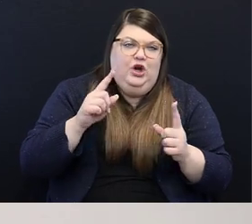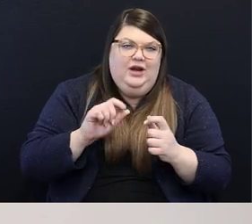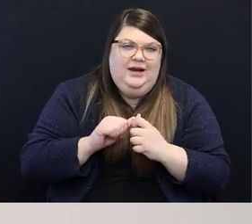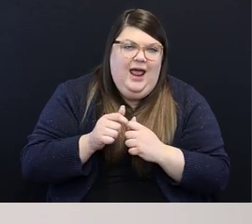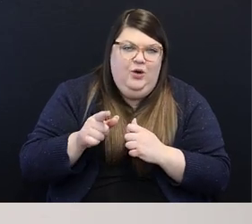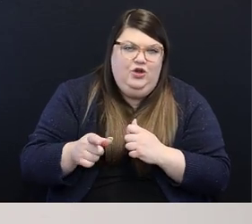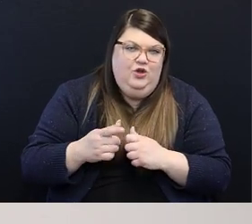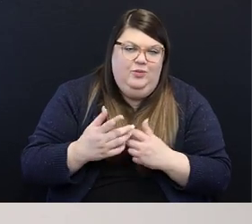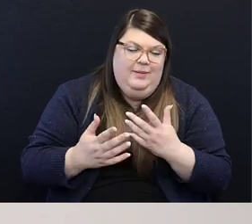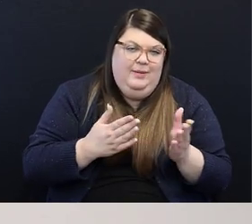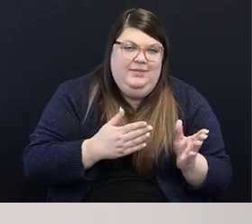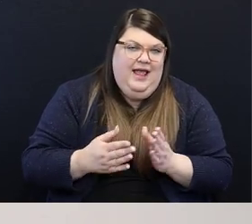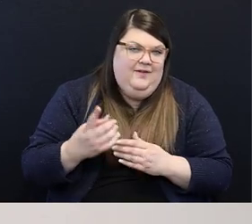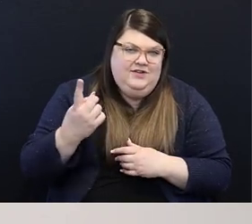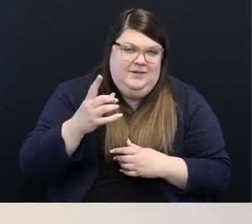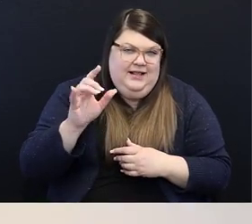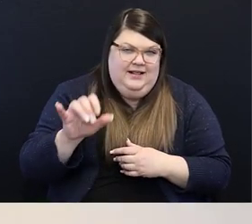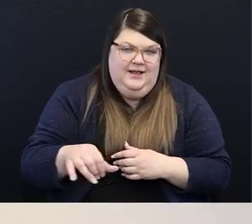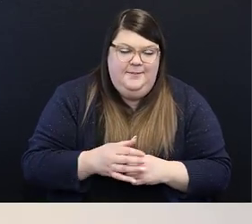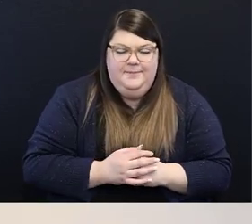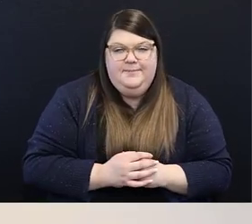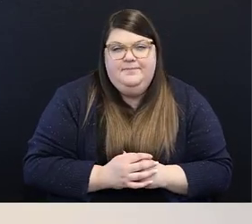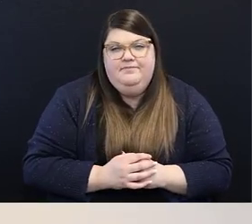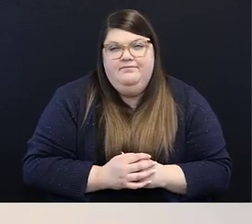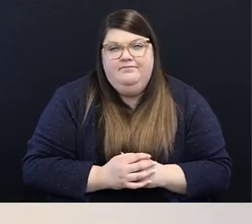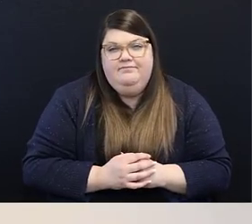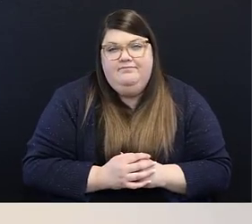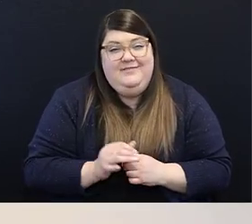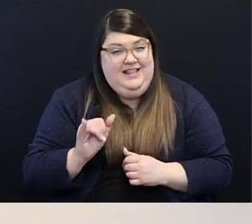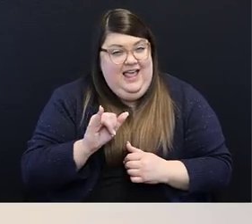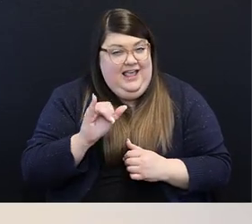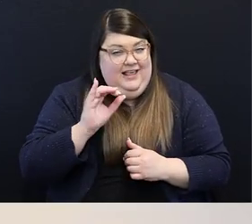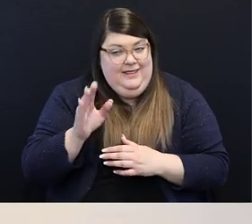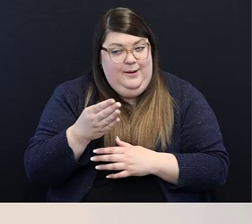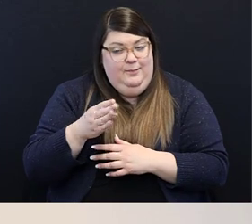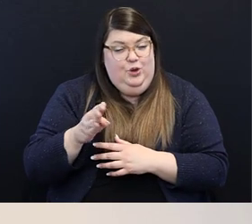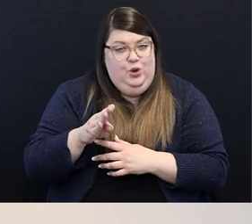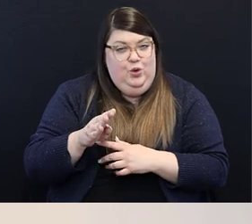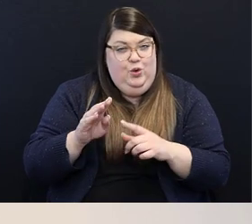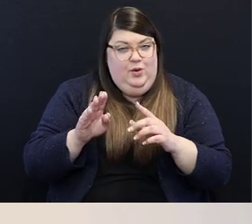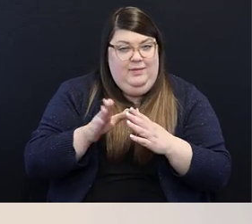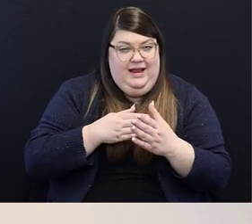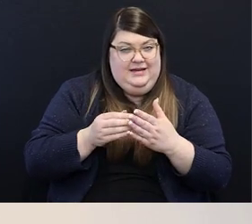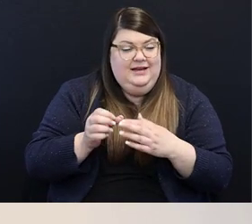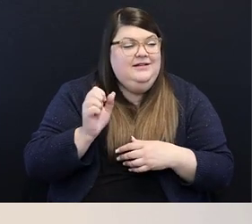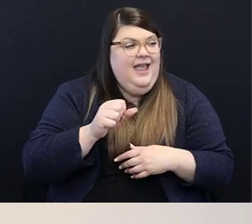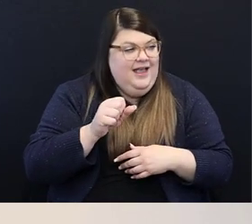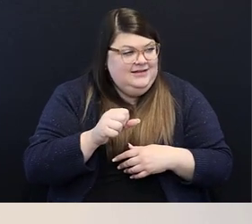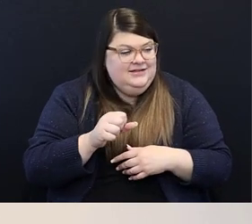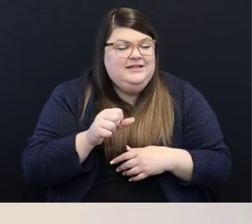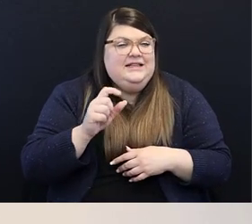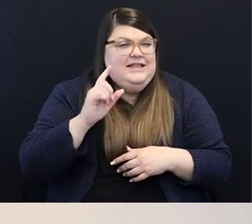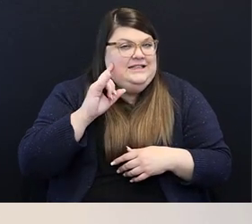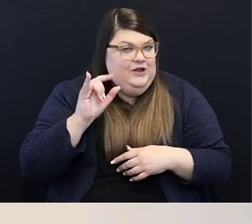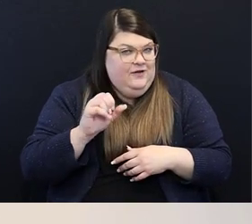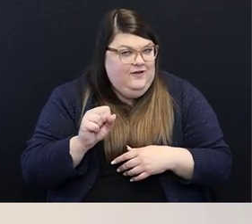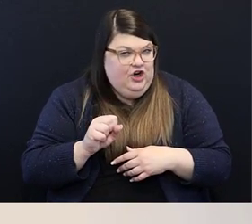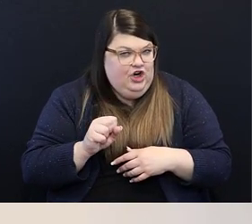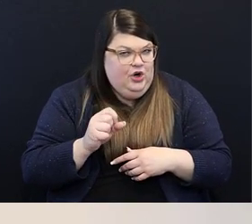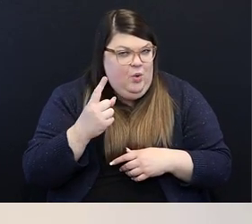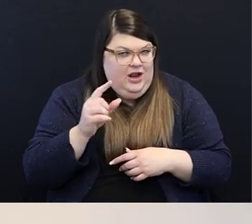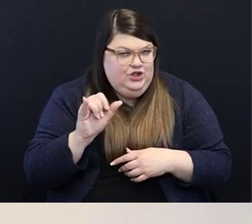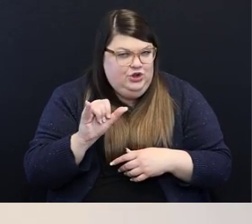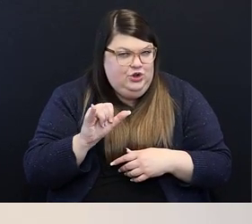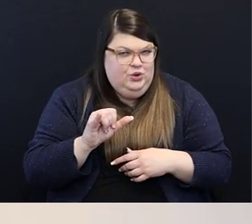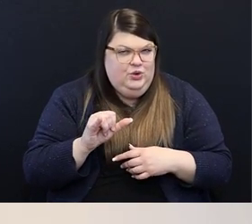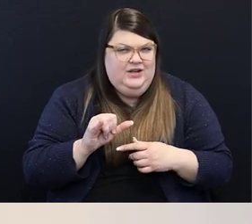maybe plan for something like that. Like the blue painting? Yeah, the blue painting, also the silver one that's a little bit earlier that has